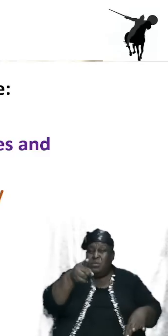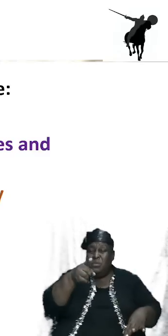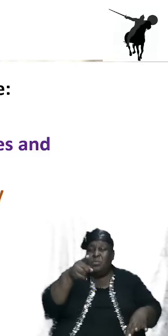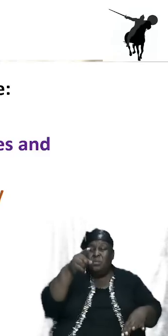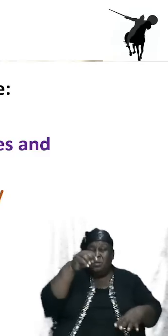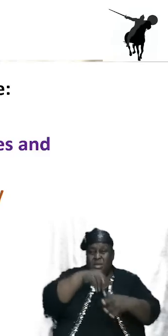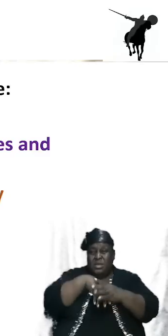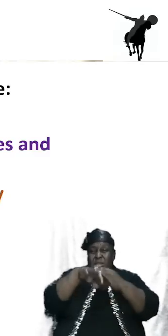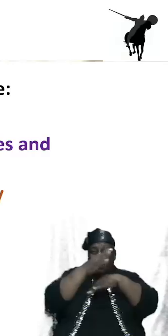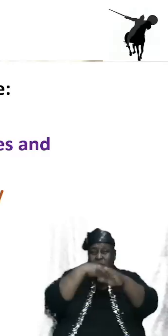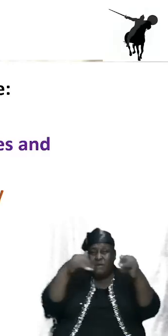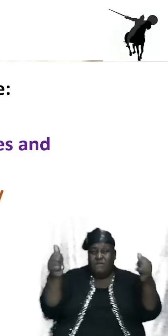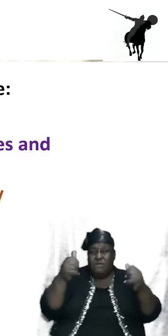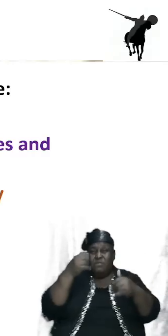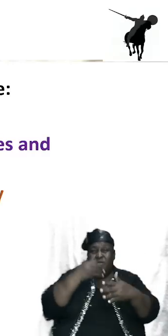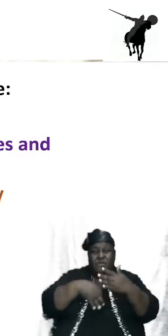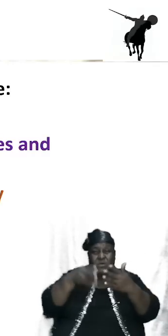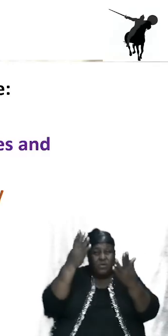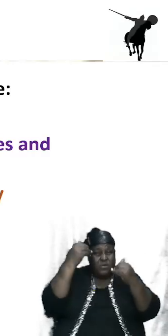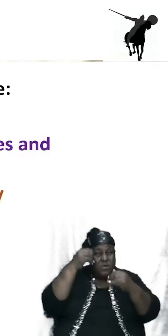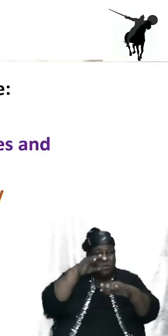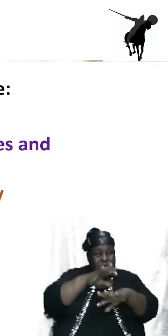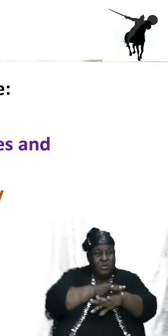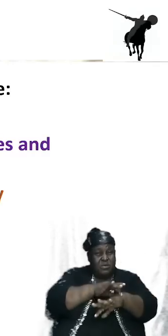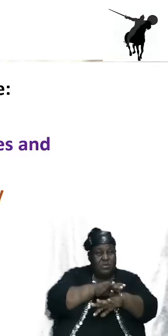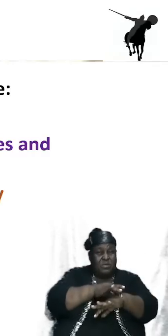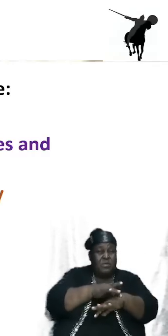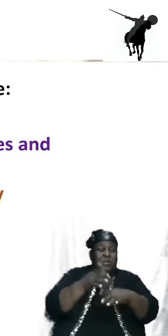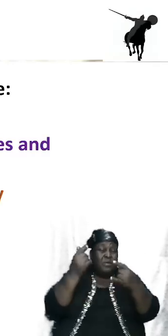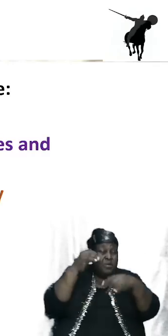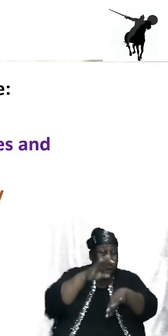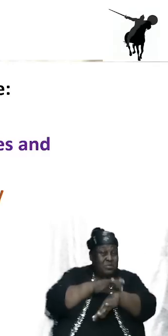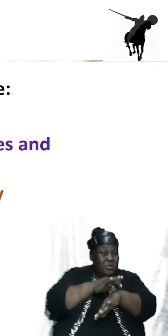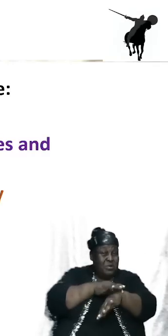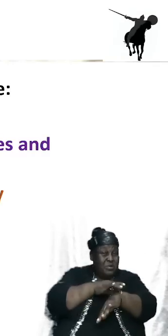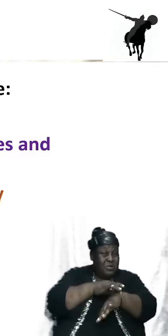and then you come to earth, and then therefore after your death,